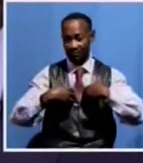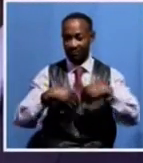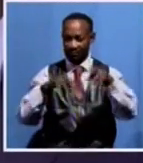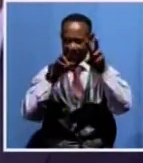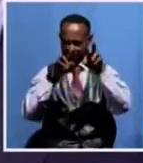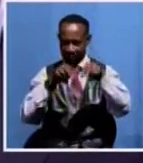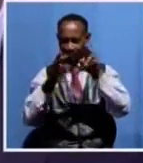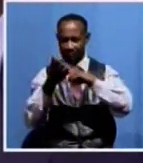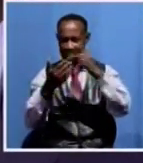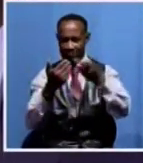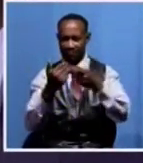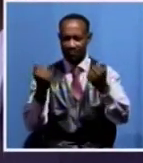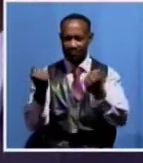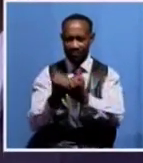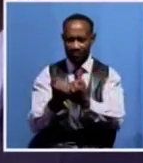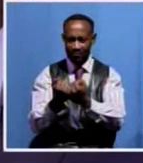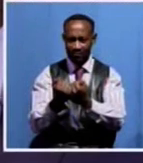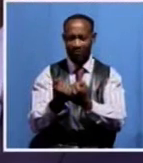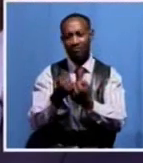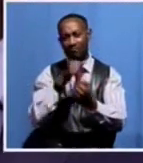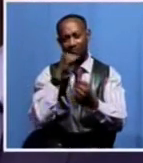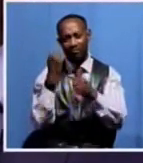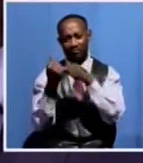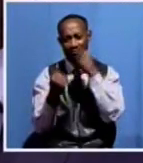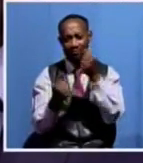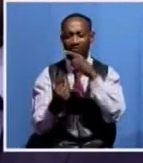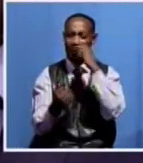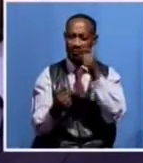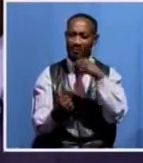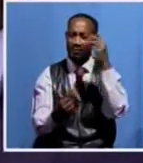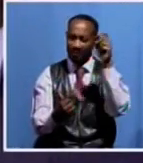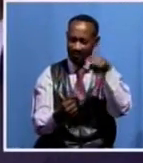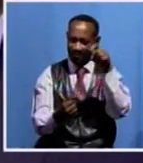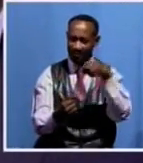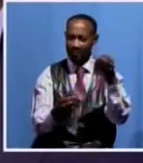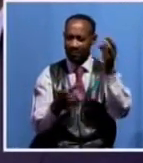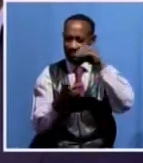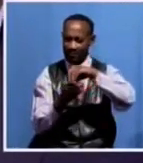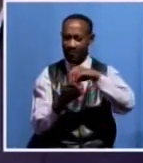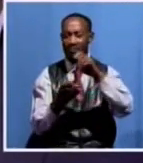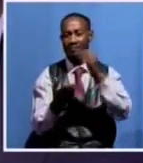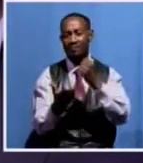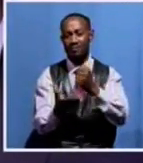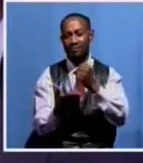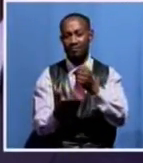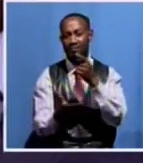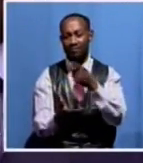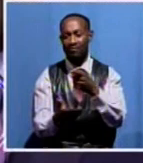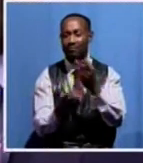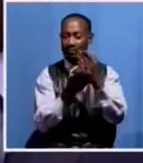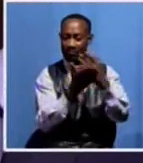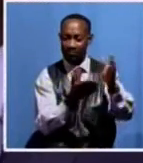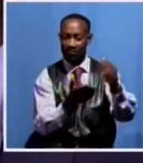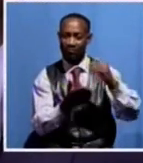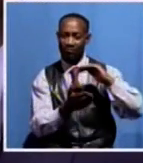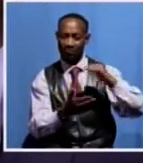to support aquaculture, for example, she needs in her budget to cater for the youth, not just for old men